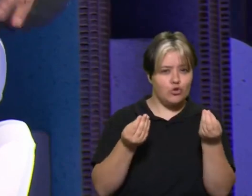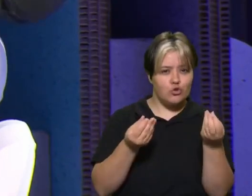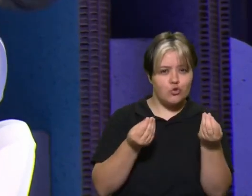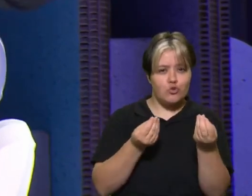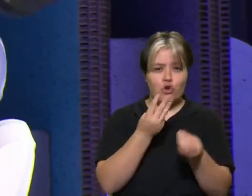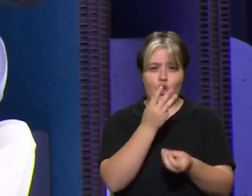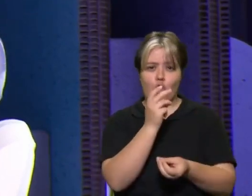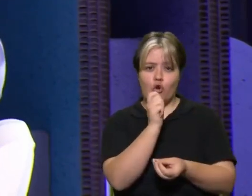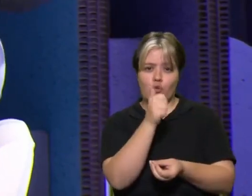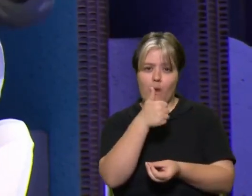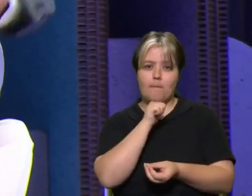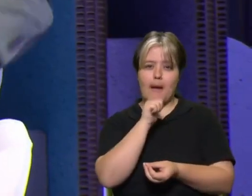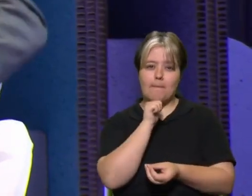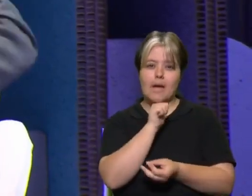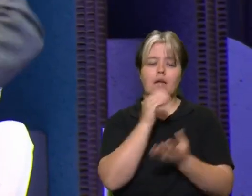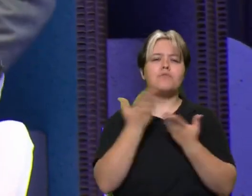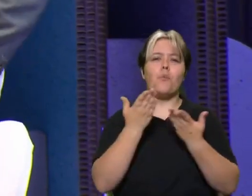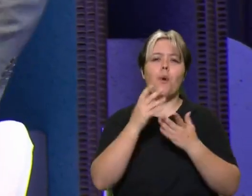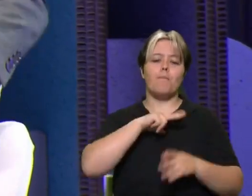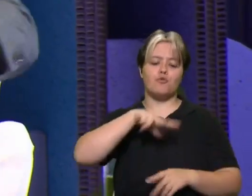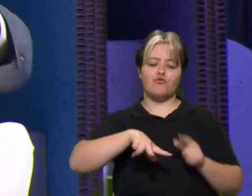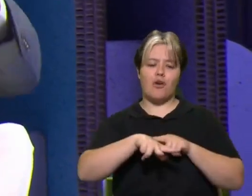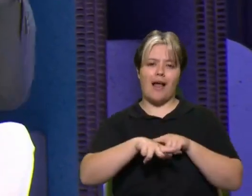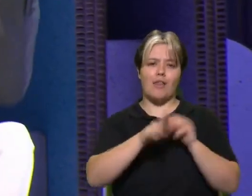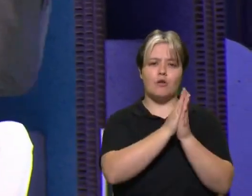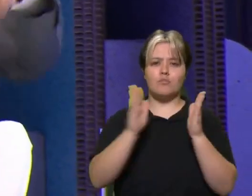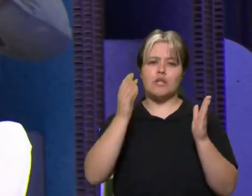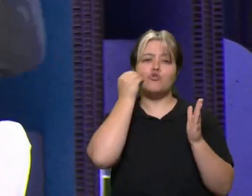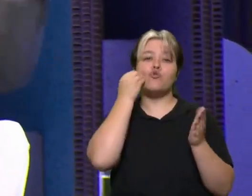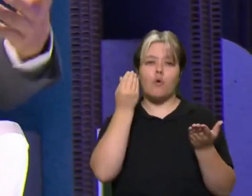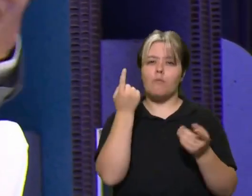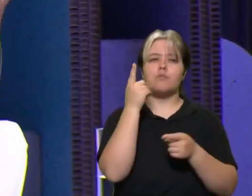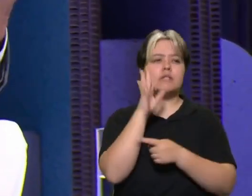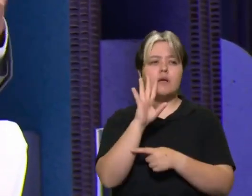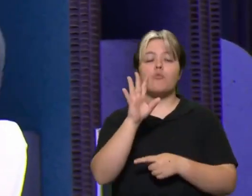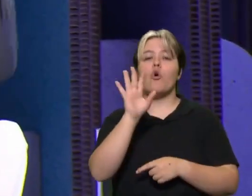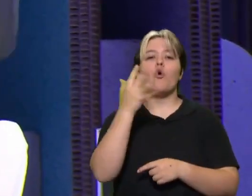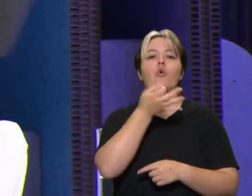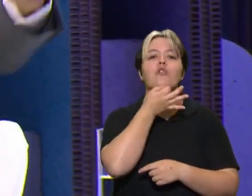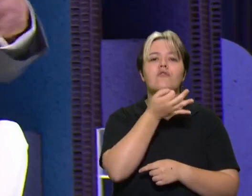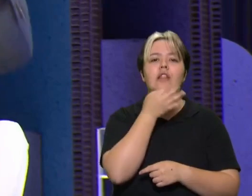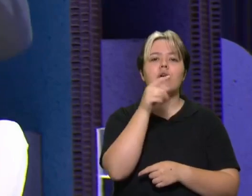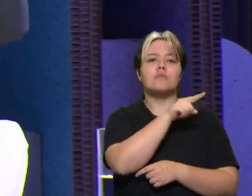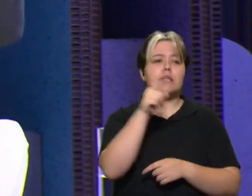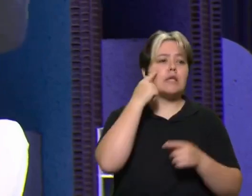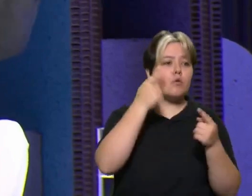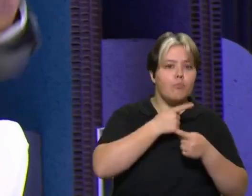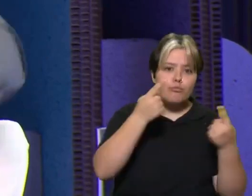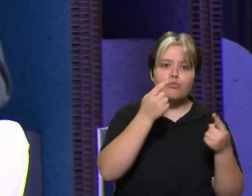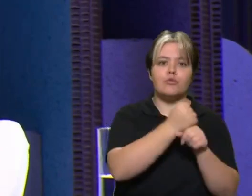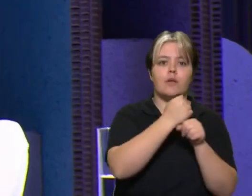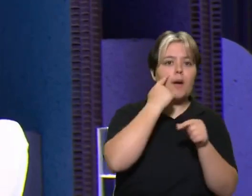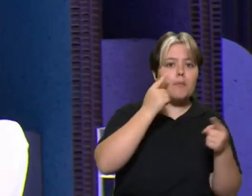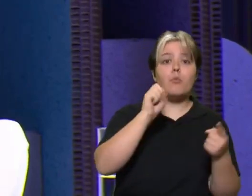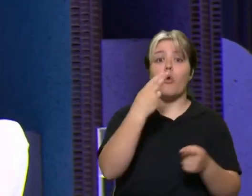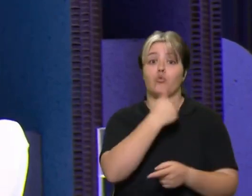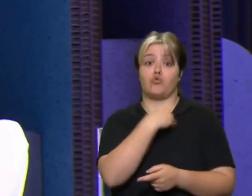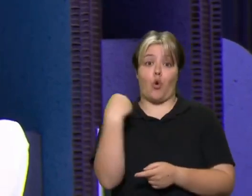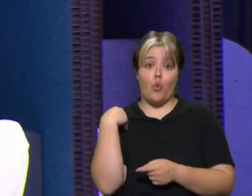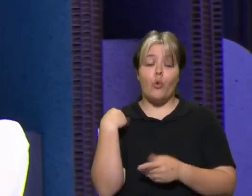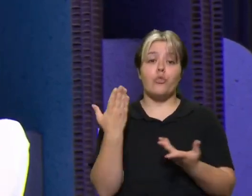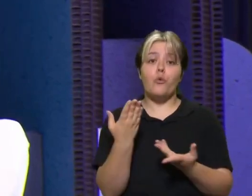are not yet on the web. How is Portugal? Where does it stand when we speak about public administration or